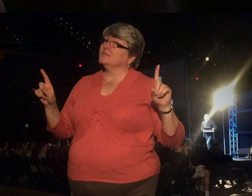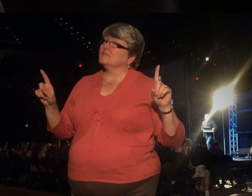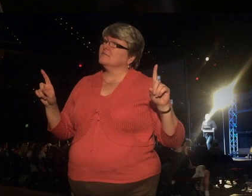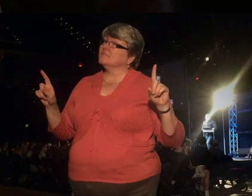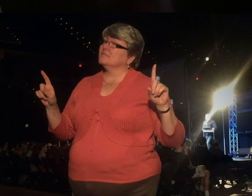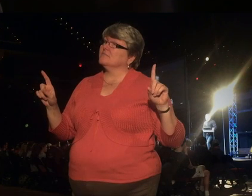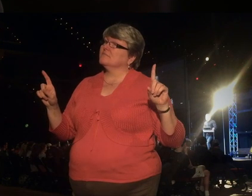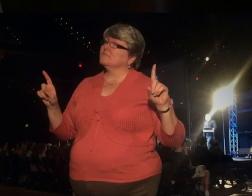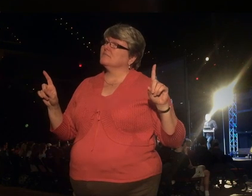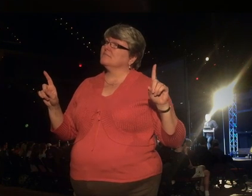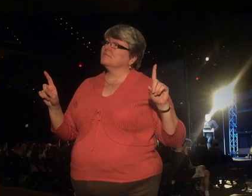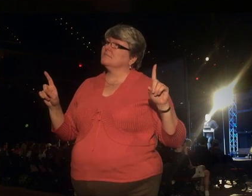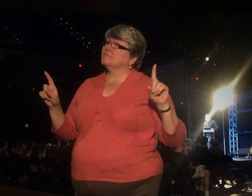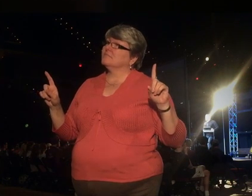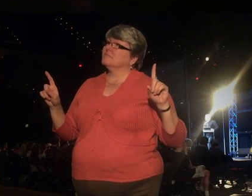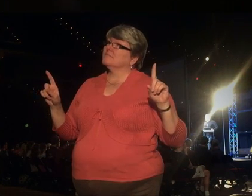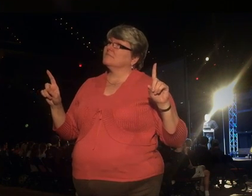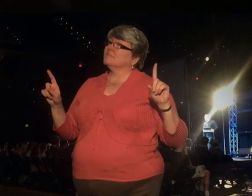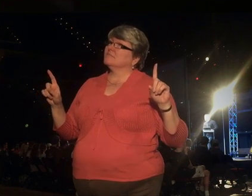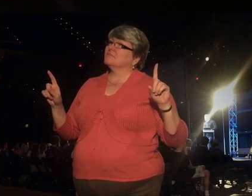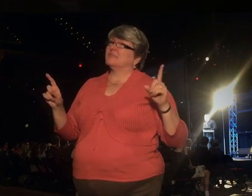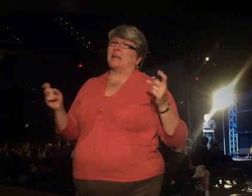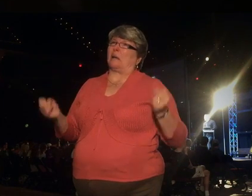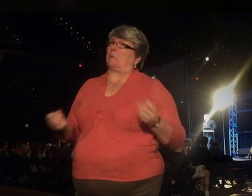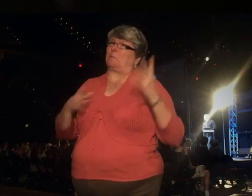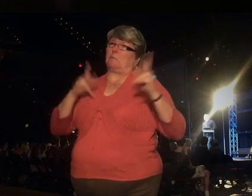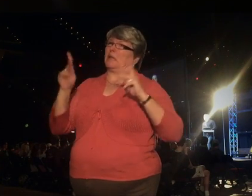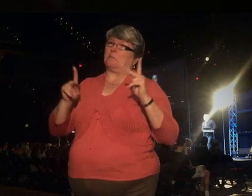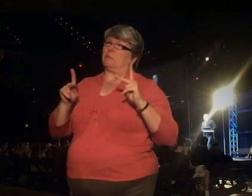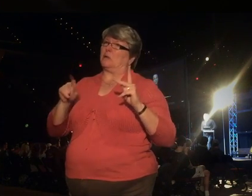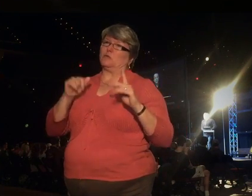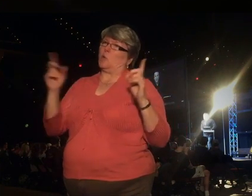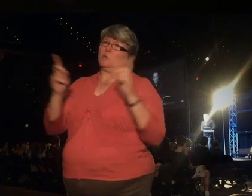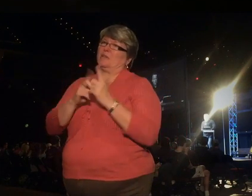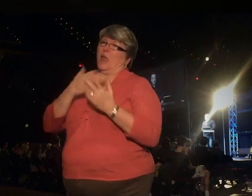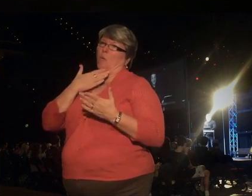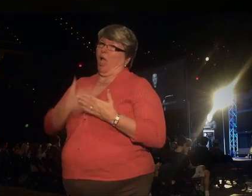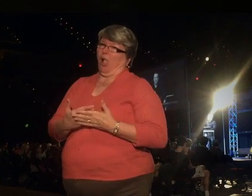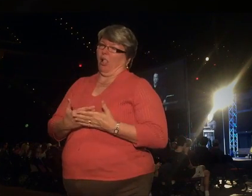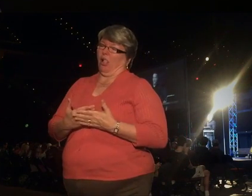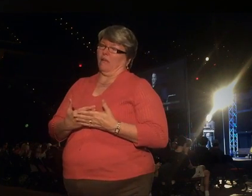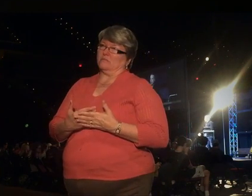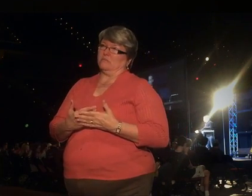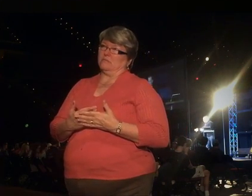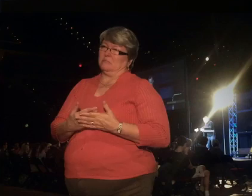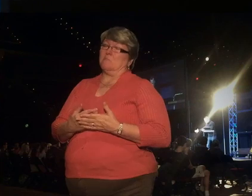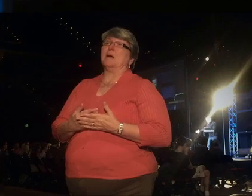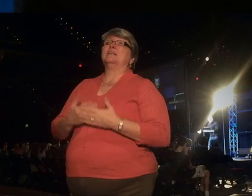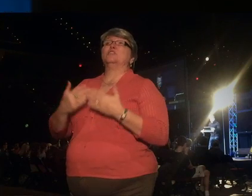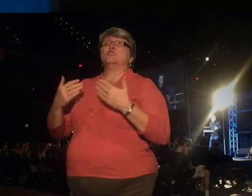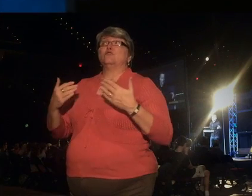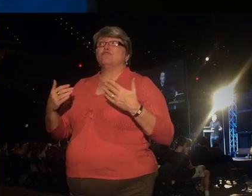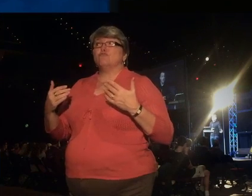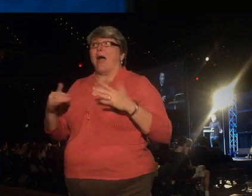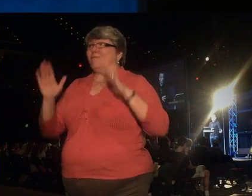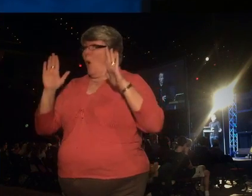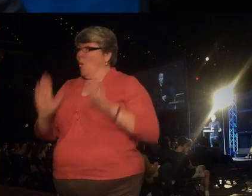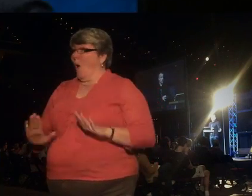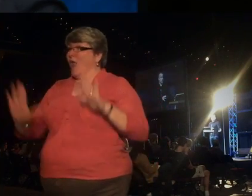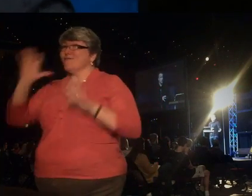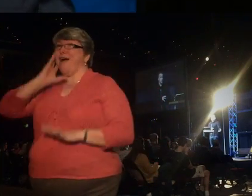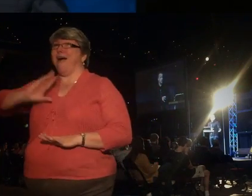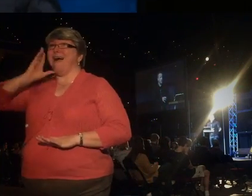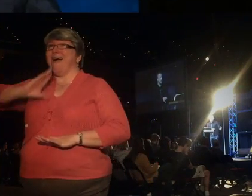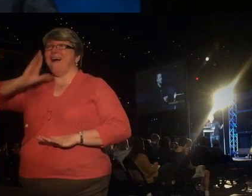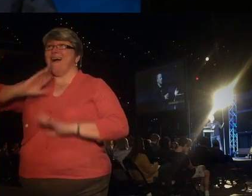But a lot don't do it well. But to have a great